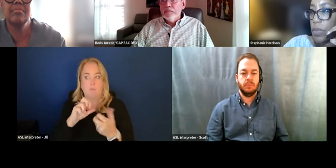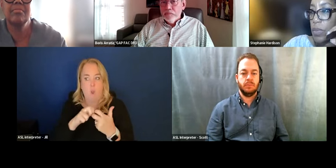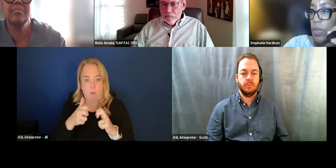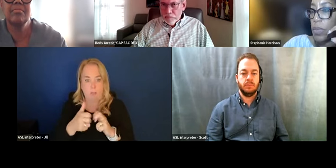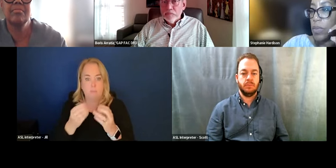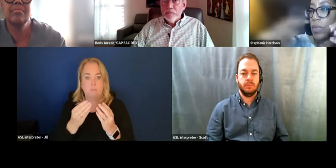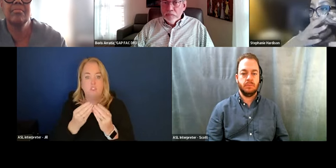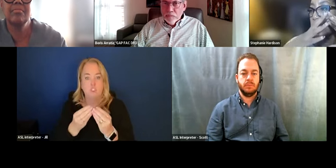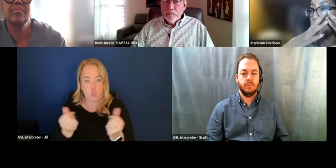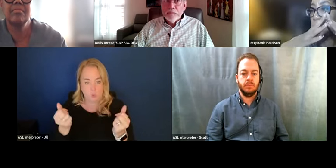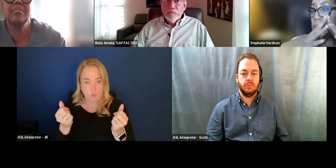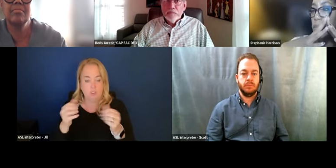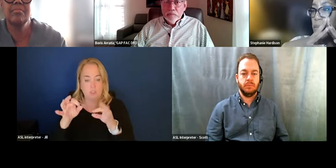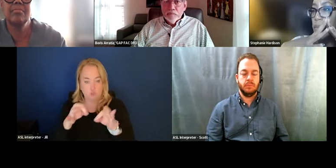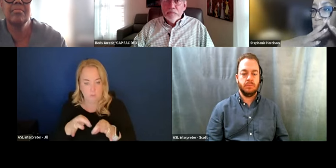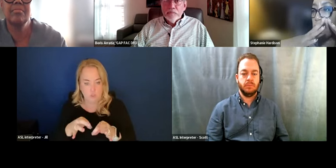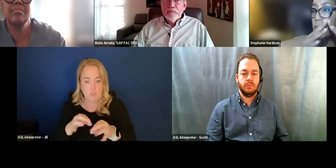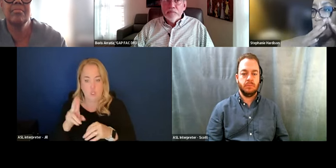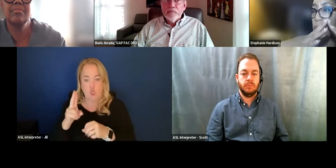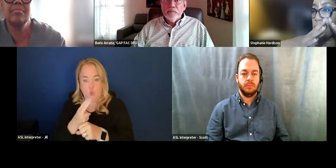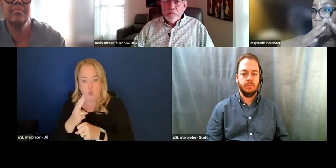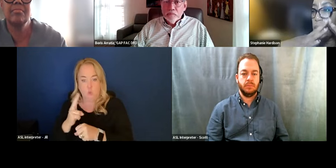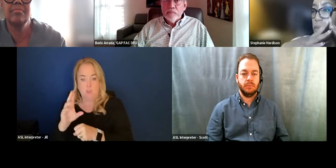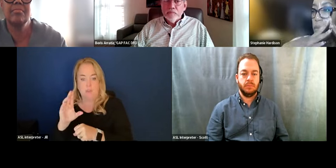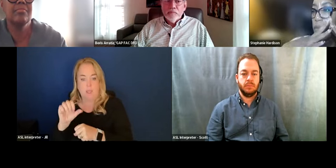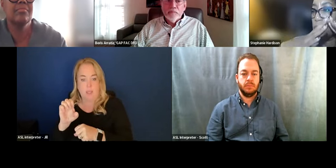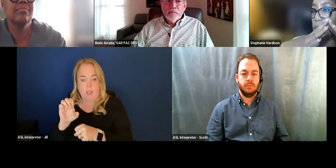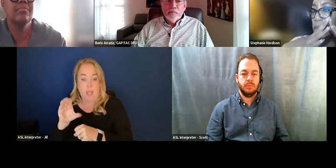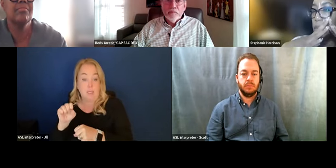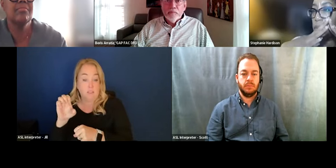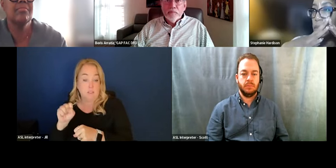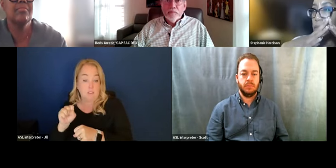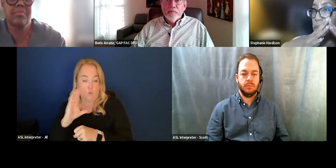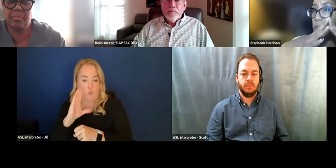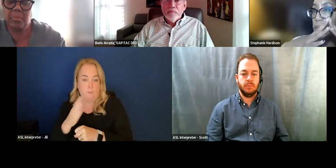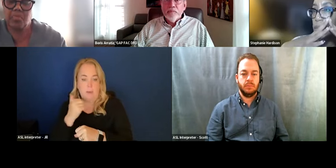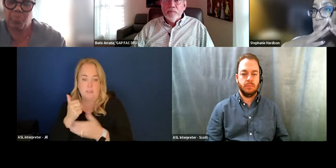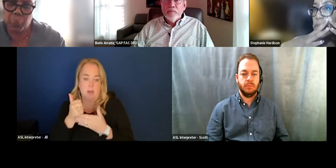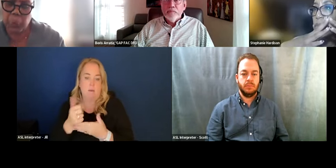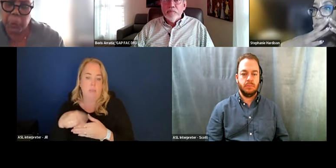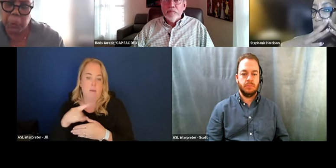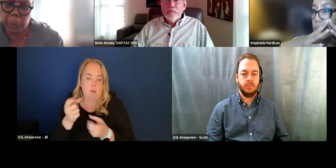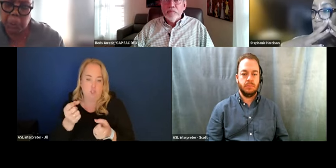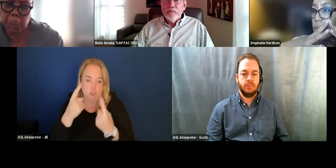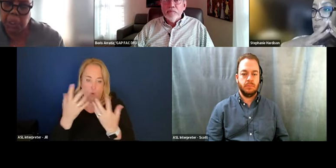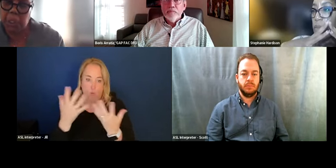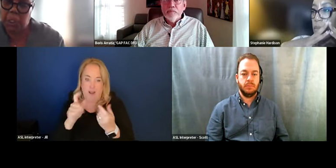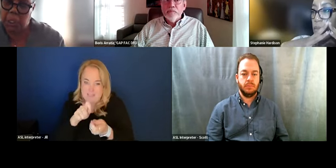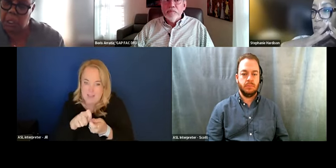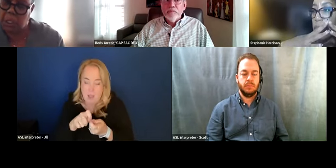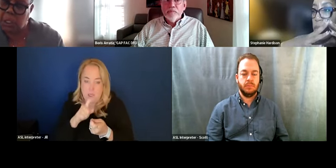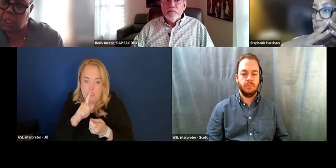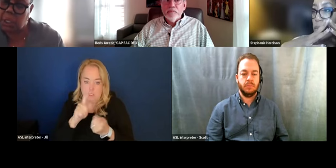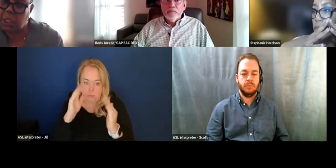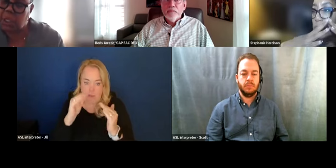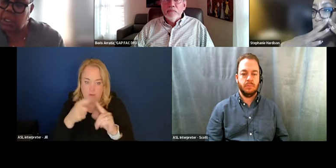solution descriptions and use cases are the best way to help them understand what exactly it is that is expected from